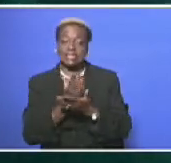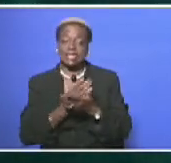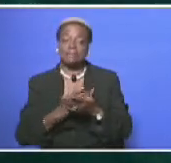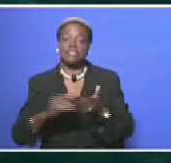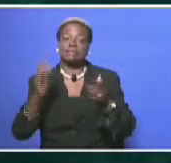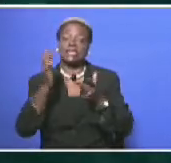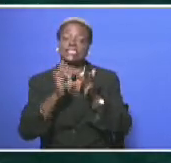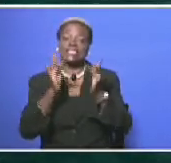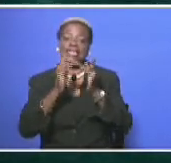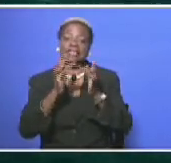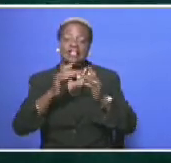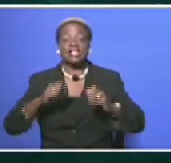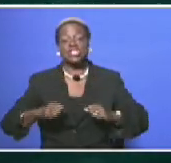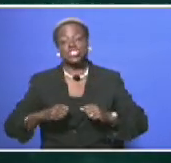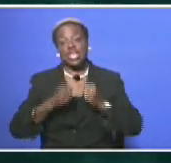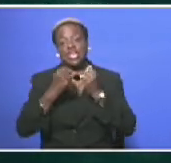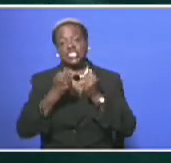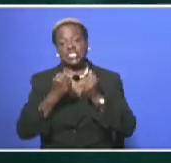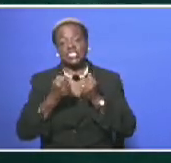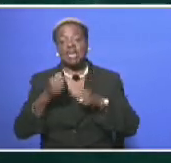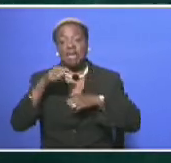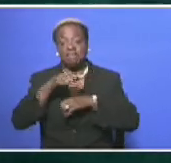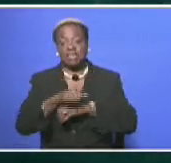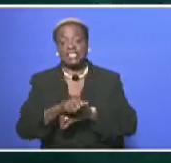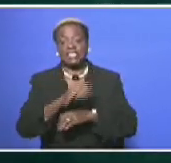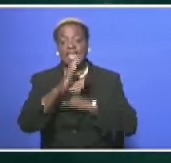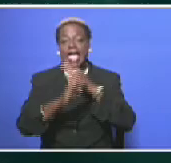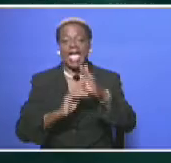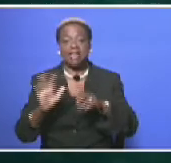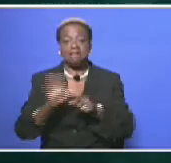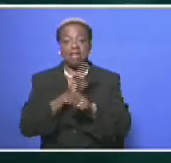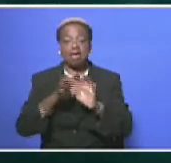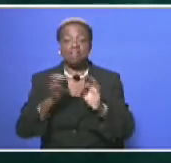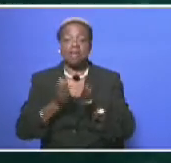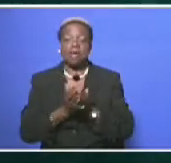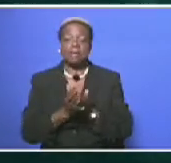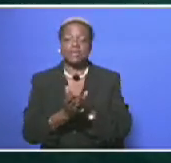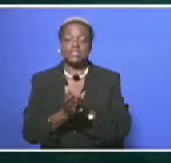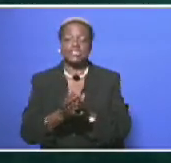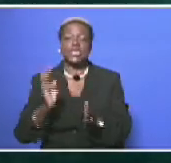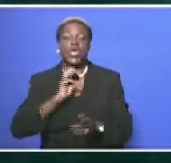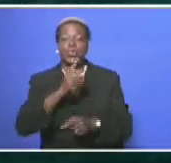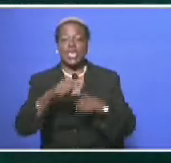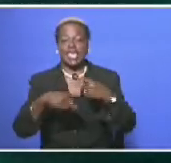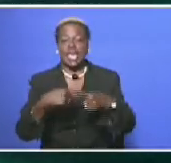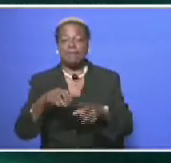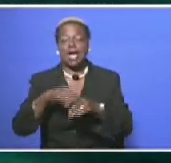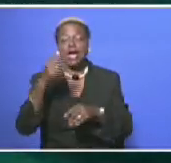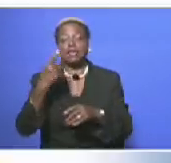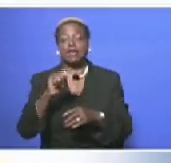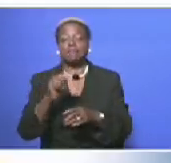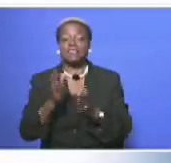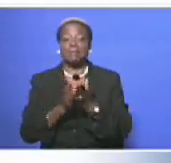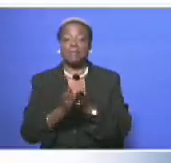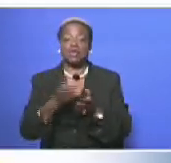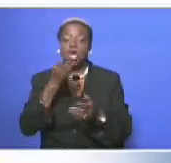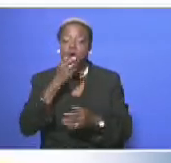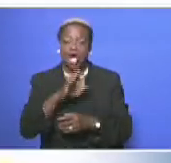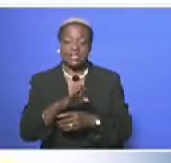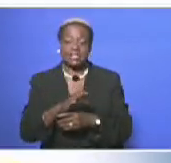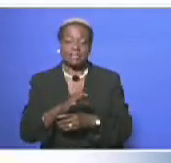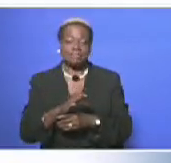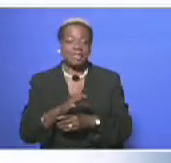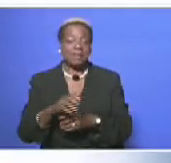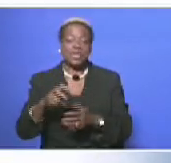challenges affecting a handful of boats. Yeah, we come out the gate pretty hot, but unfortunately we got hooked up on the starting line, and